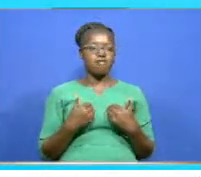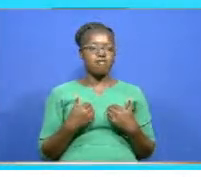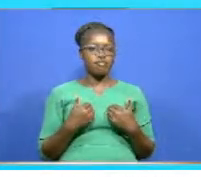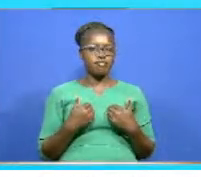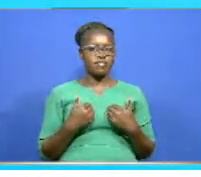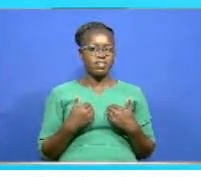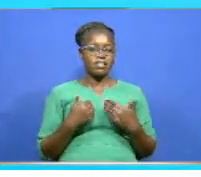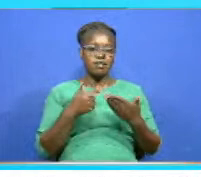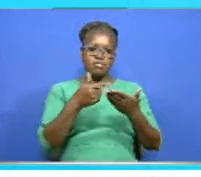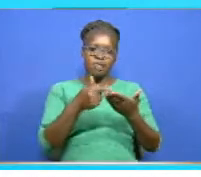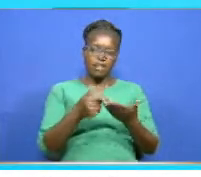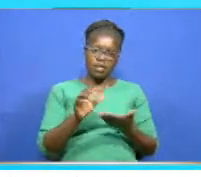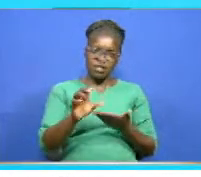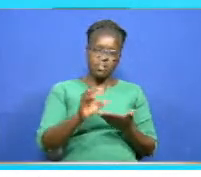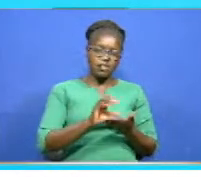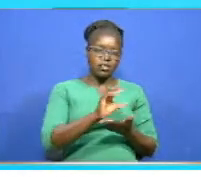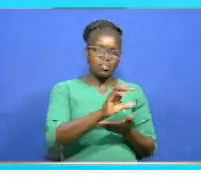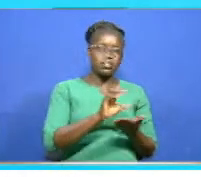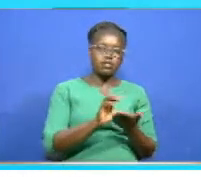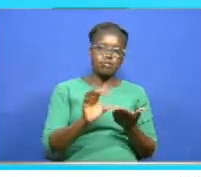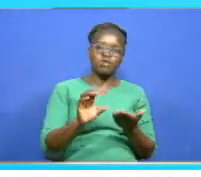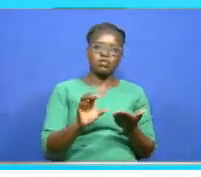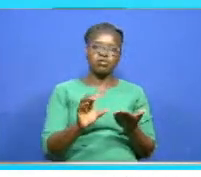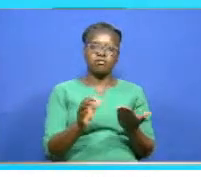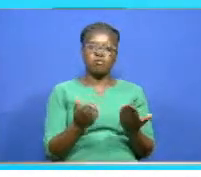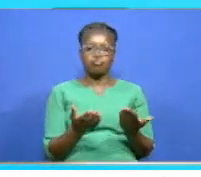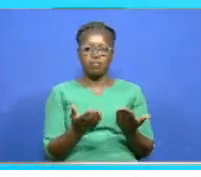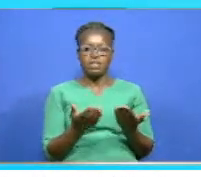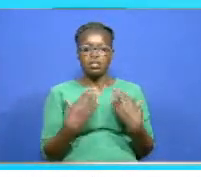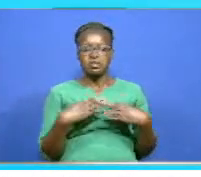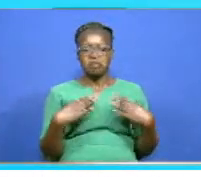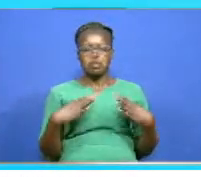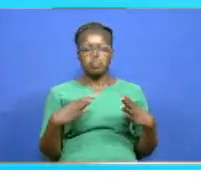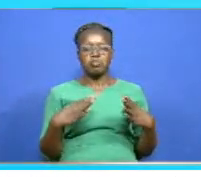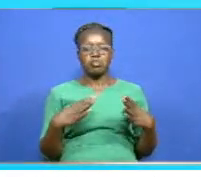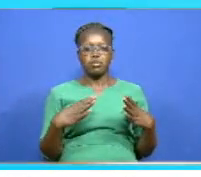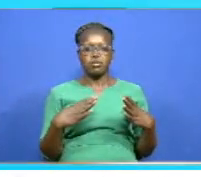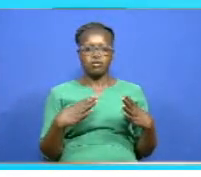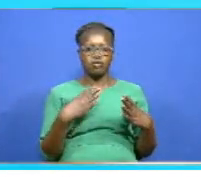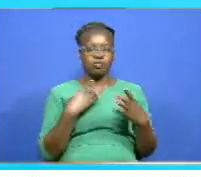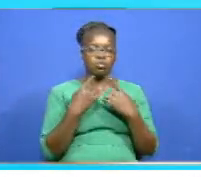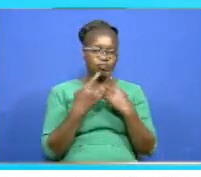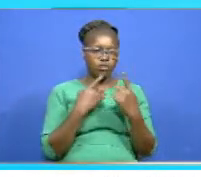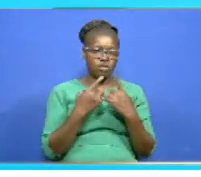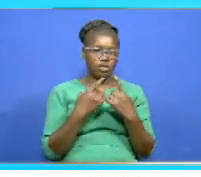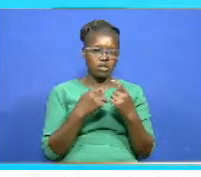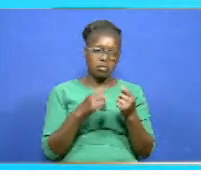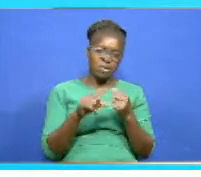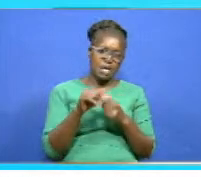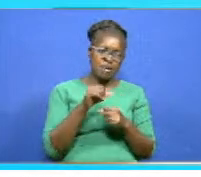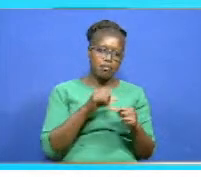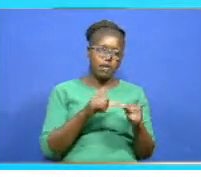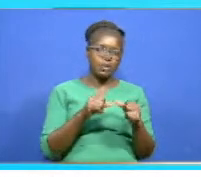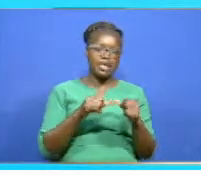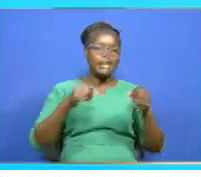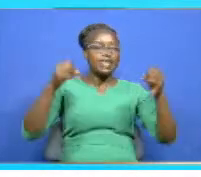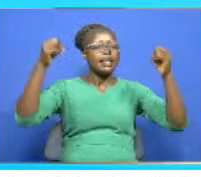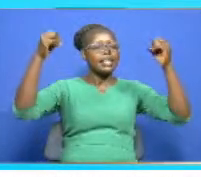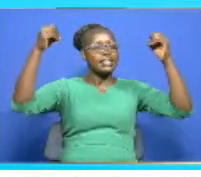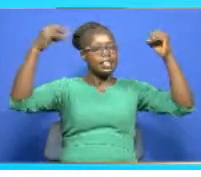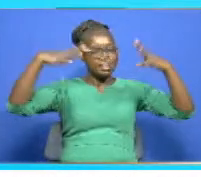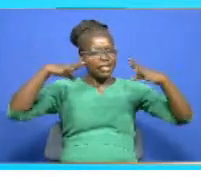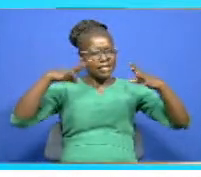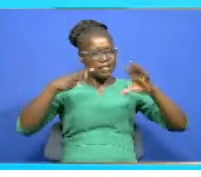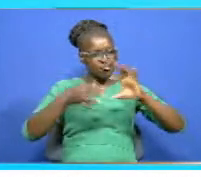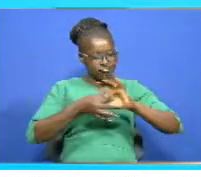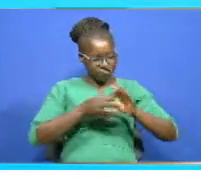the distribution, and of course, some people talking about being a clear chain